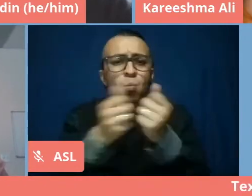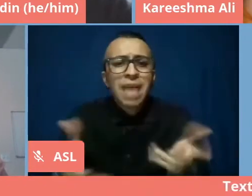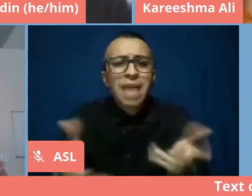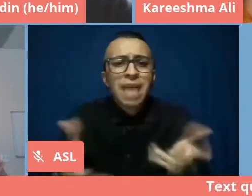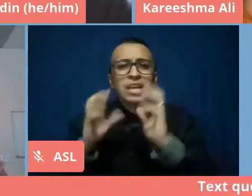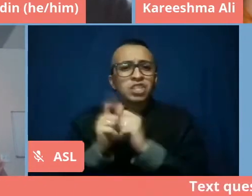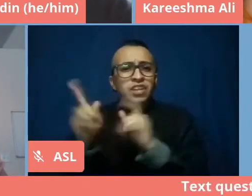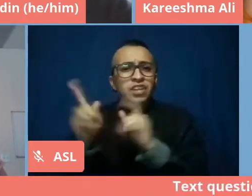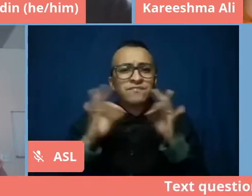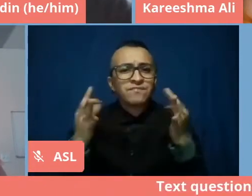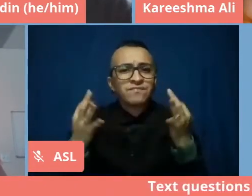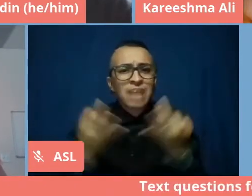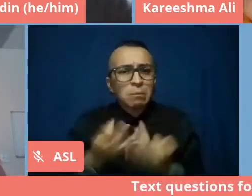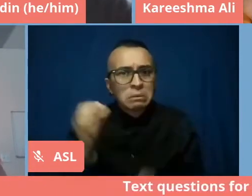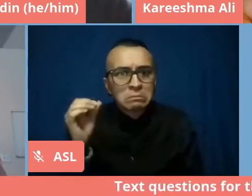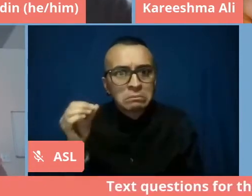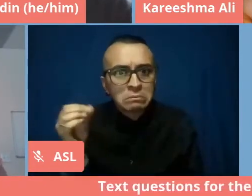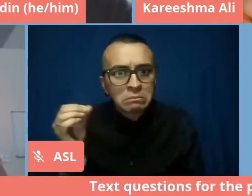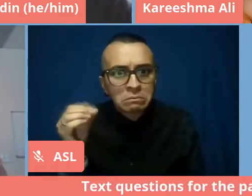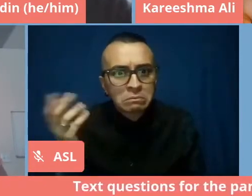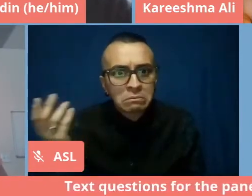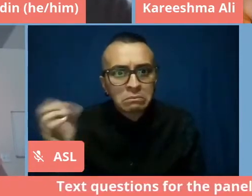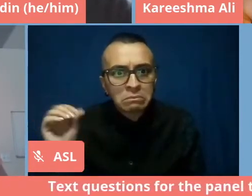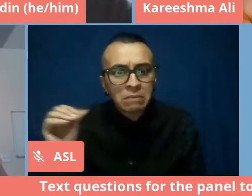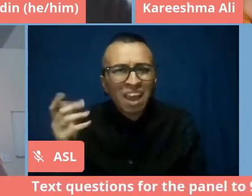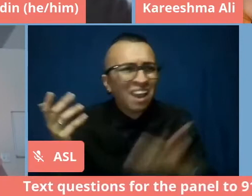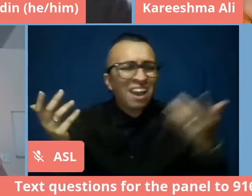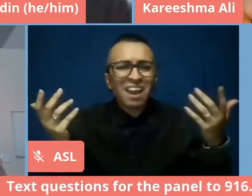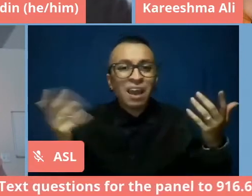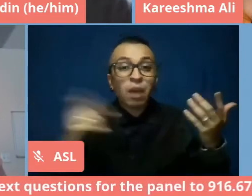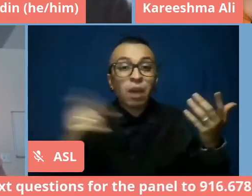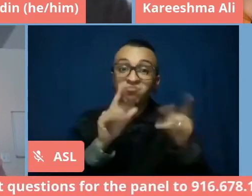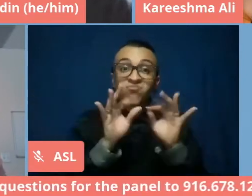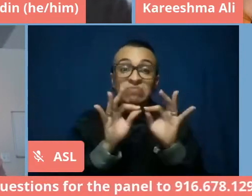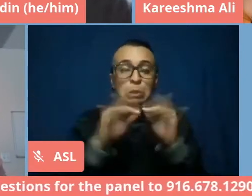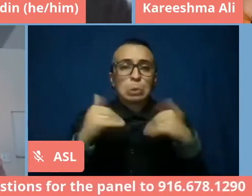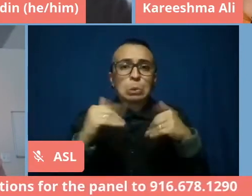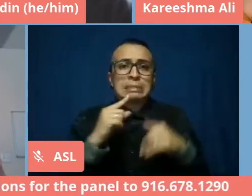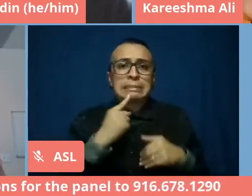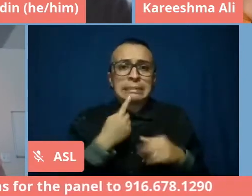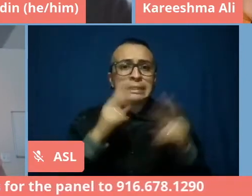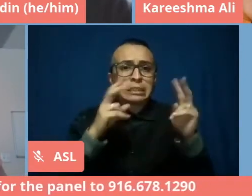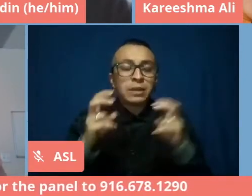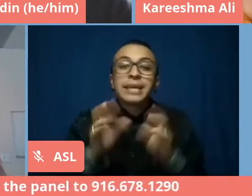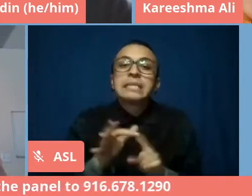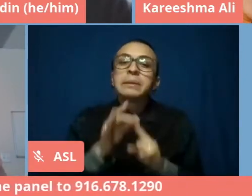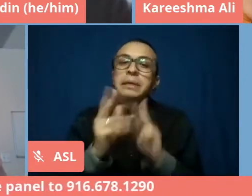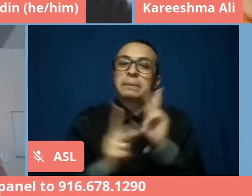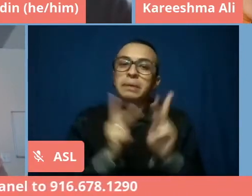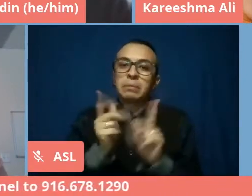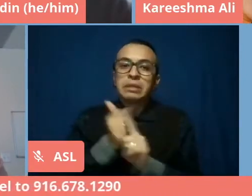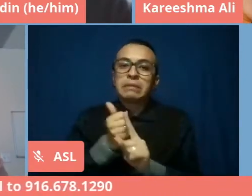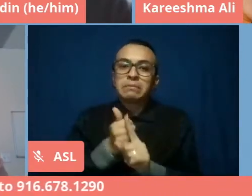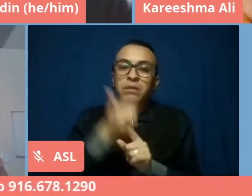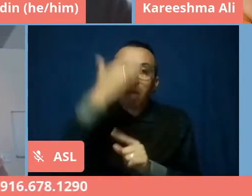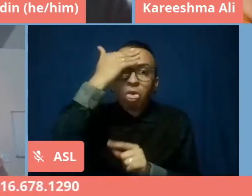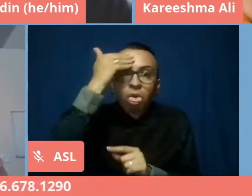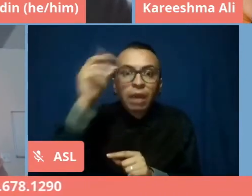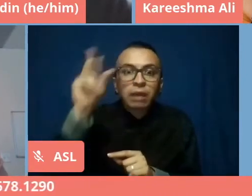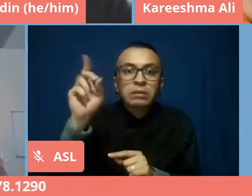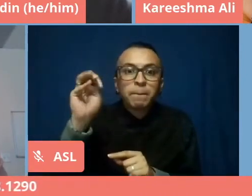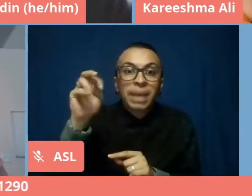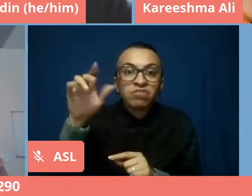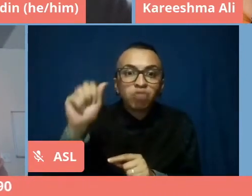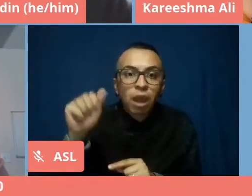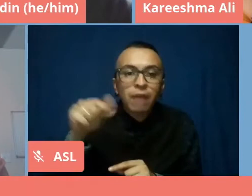issue, and especially for people with dementia who really may not understand what is going on,